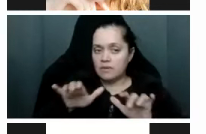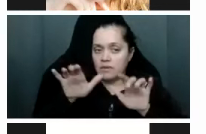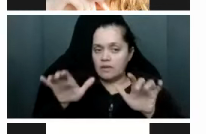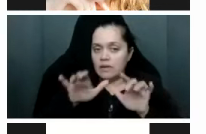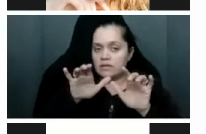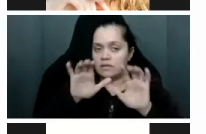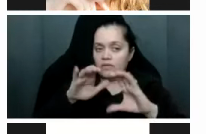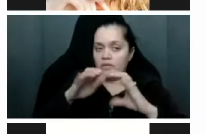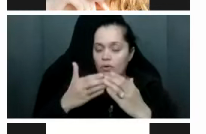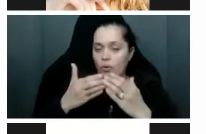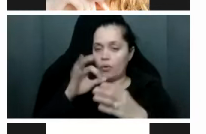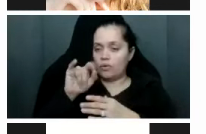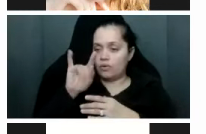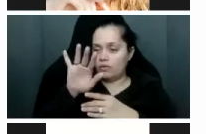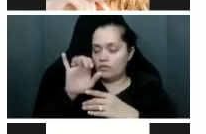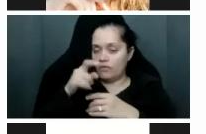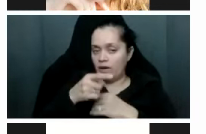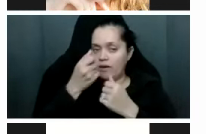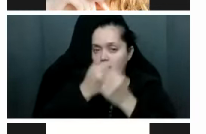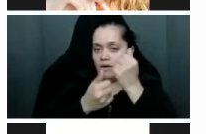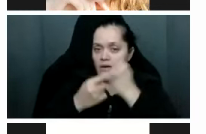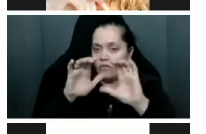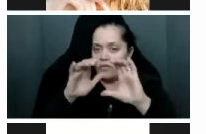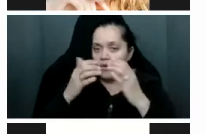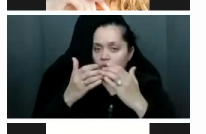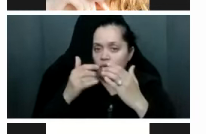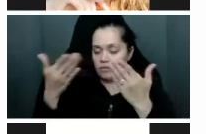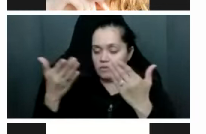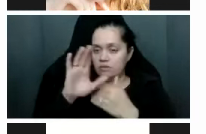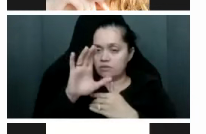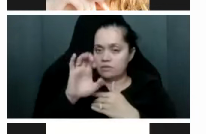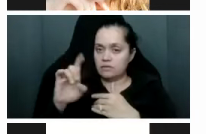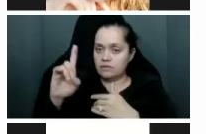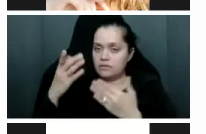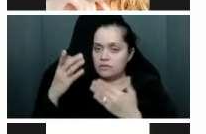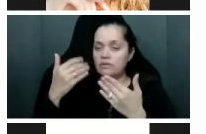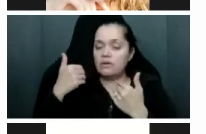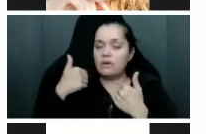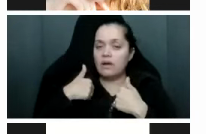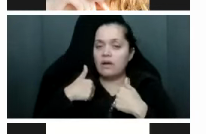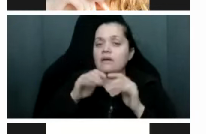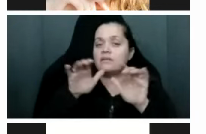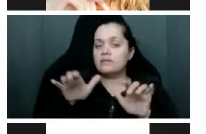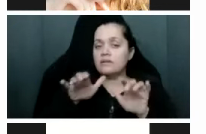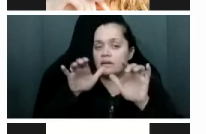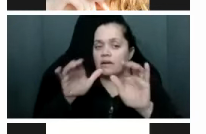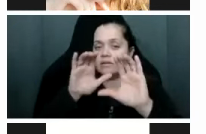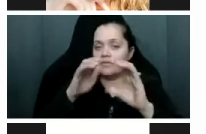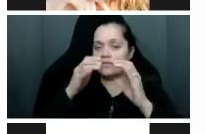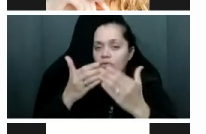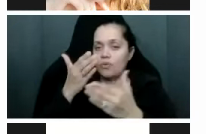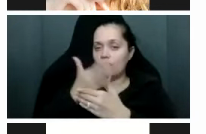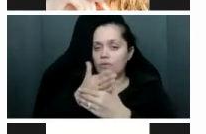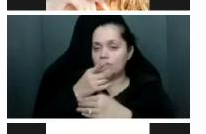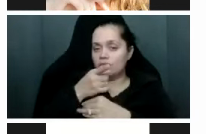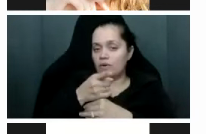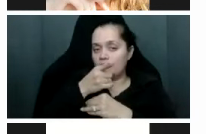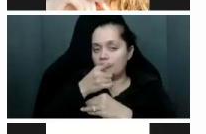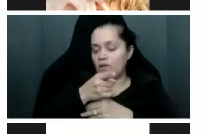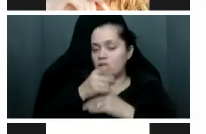file. Every course at College of DuPage has an active course file. This is